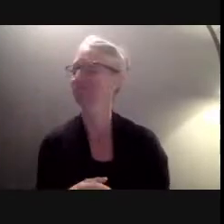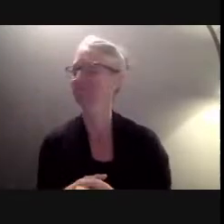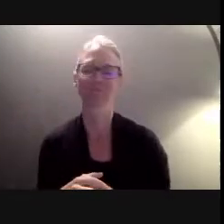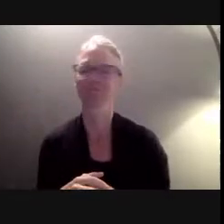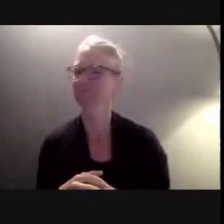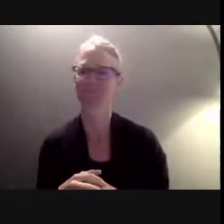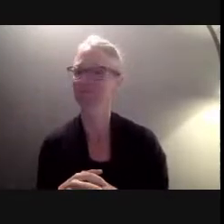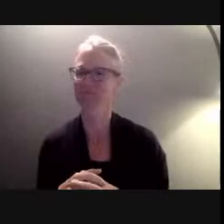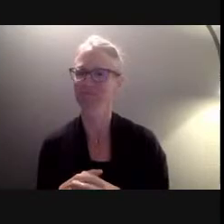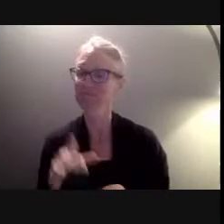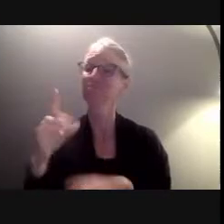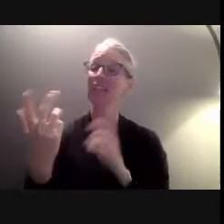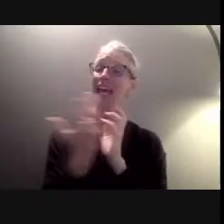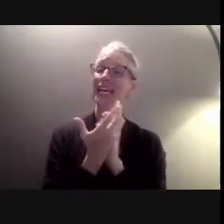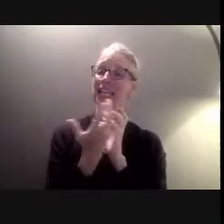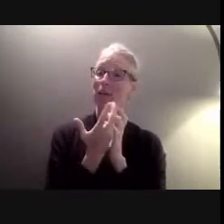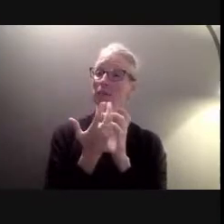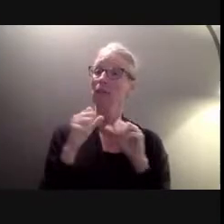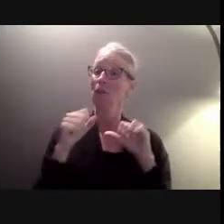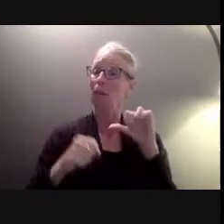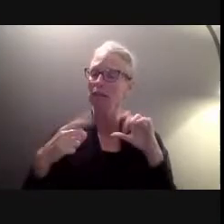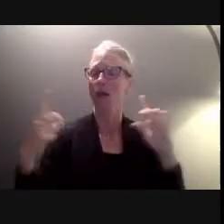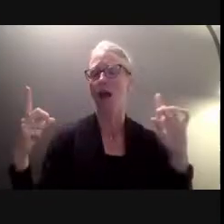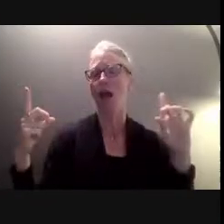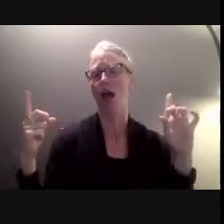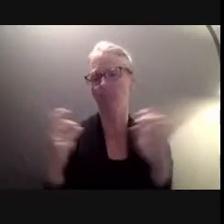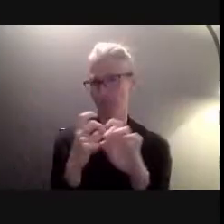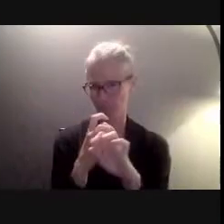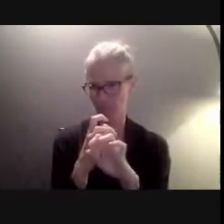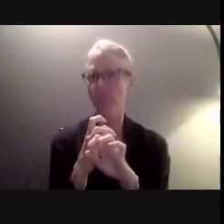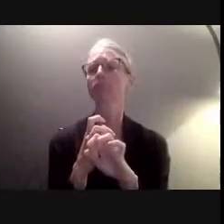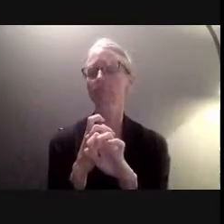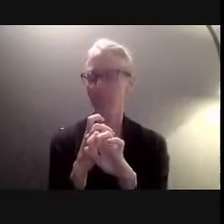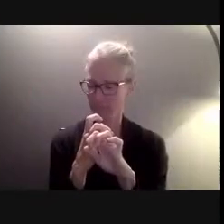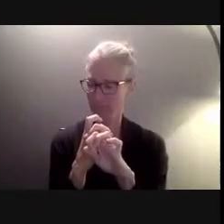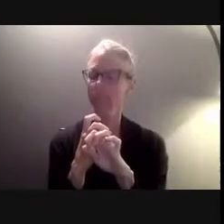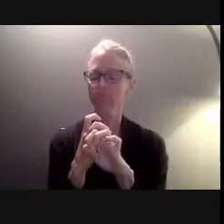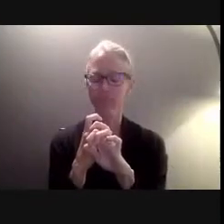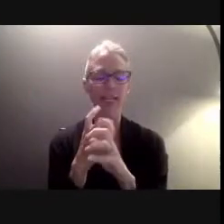often complex and very